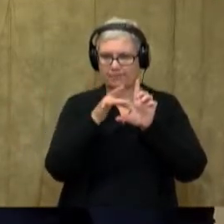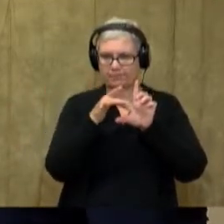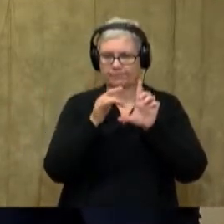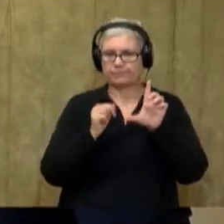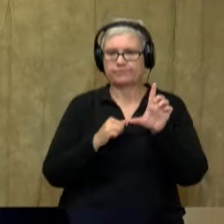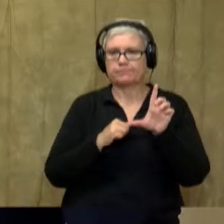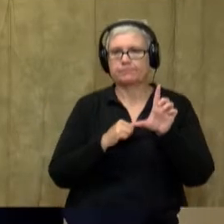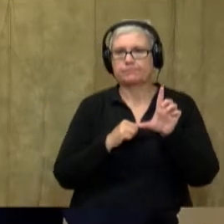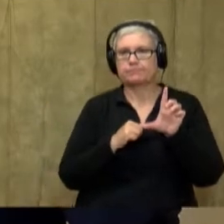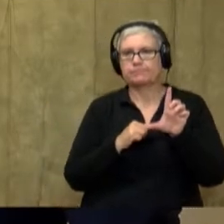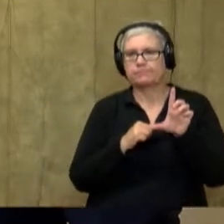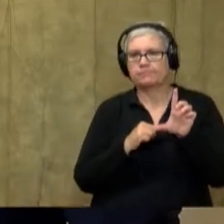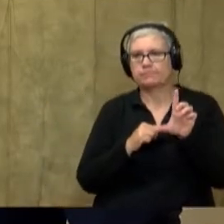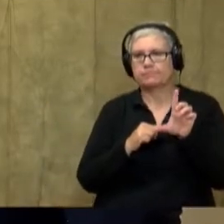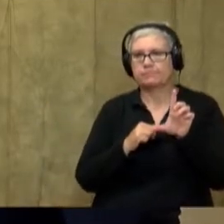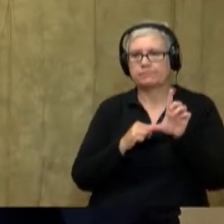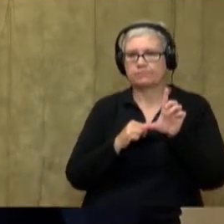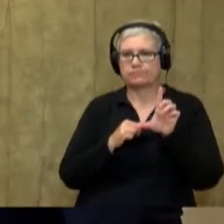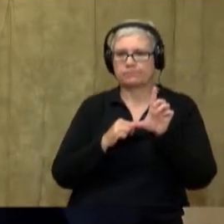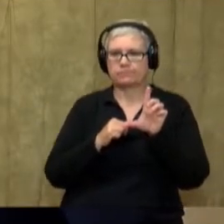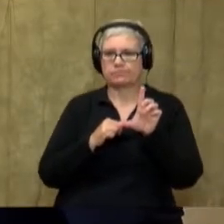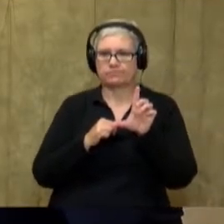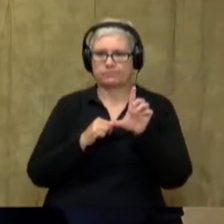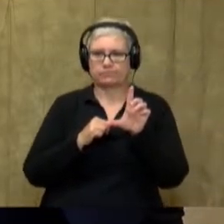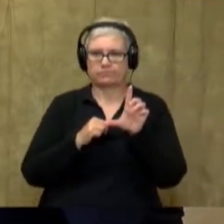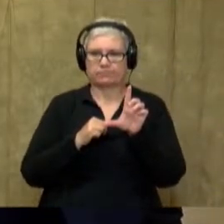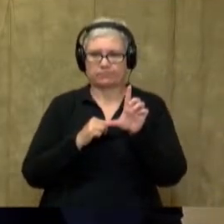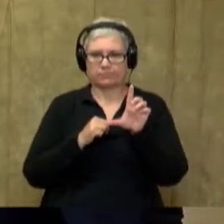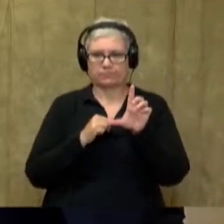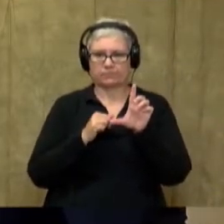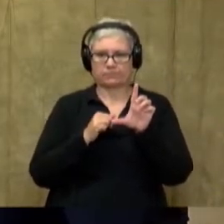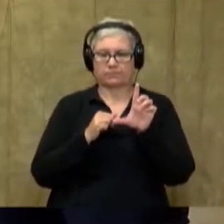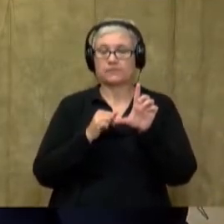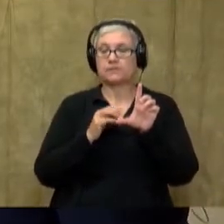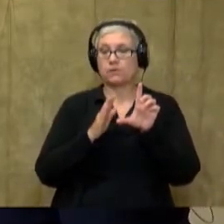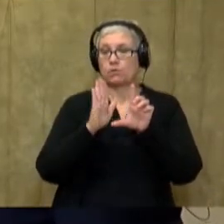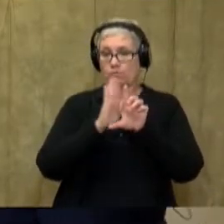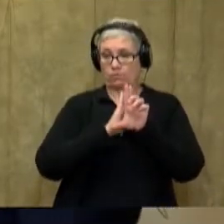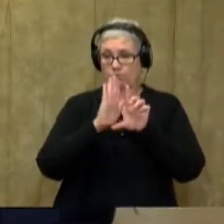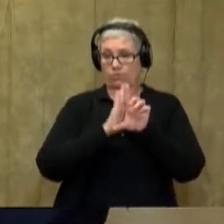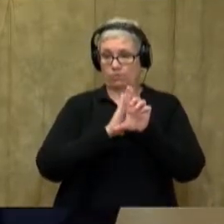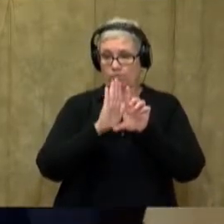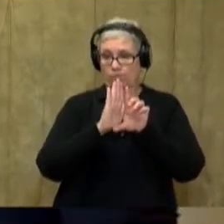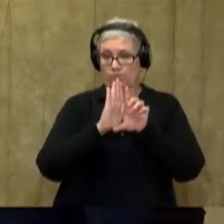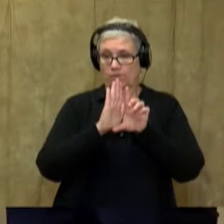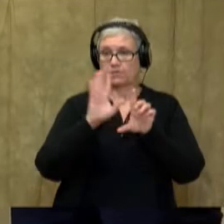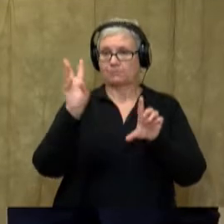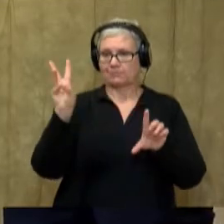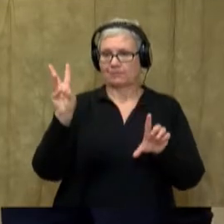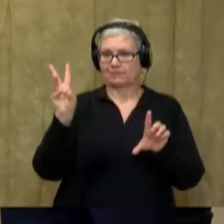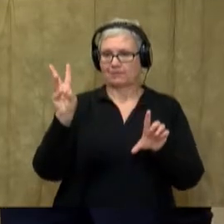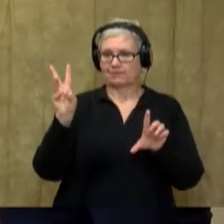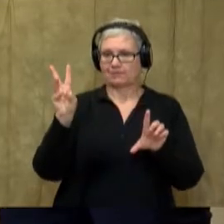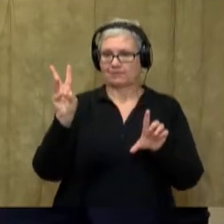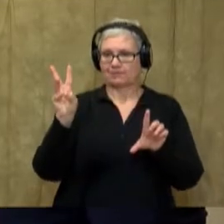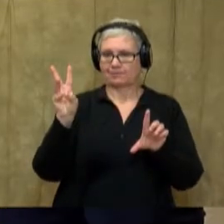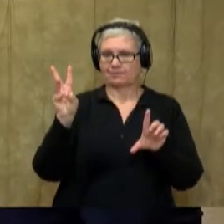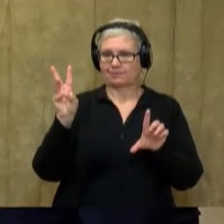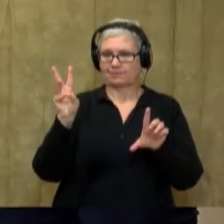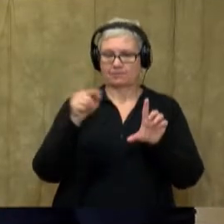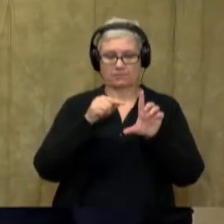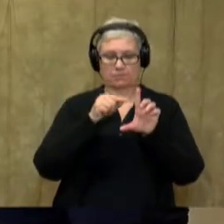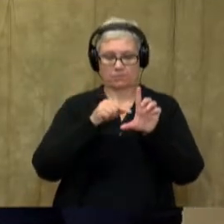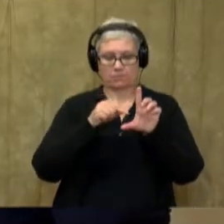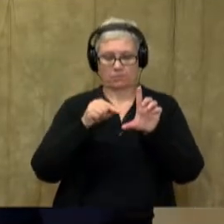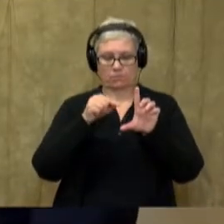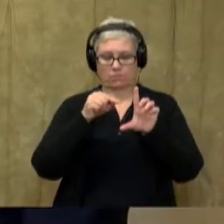we established earlier that on a cube, we've got 6 of these faces, 6 surfaces. And so in this particular case, I've got a